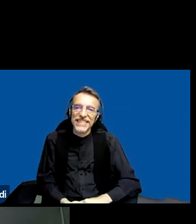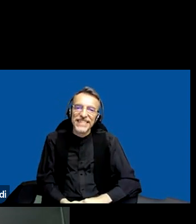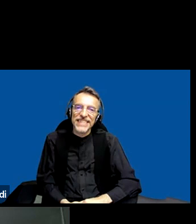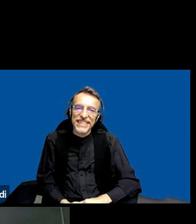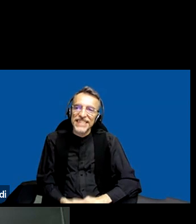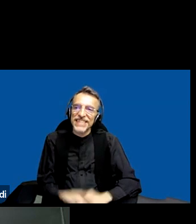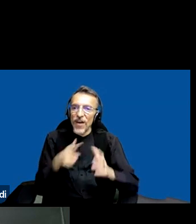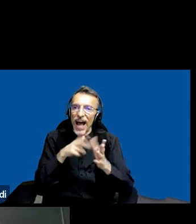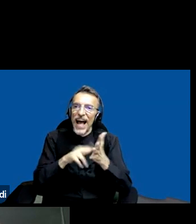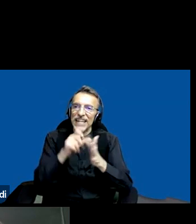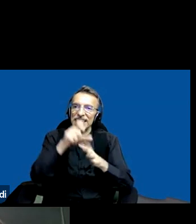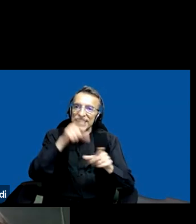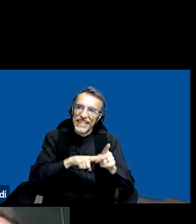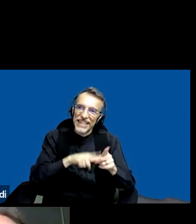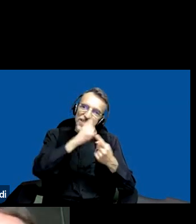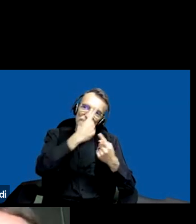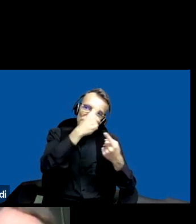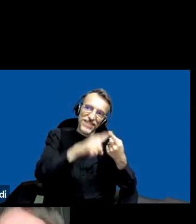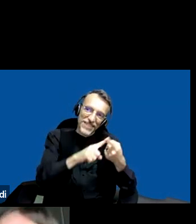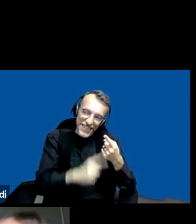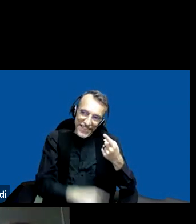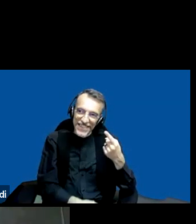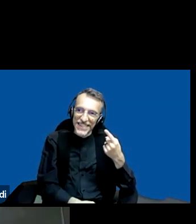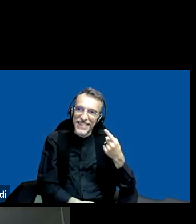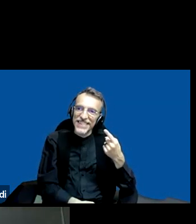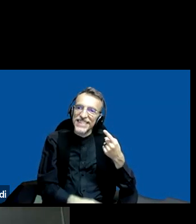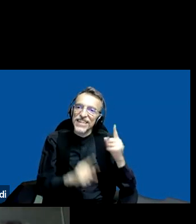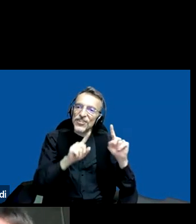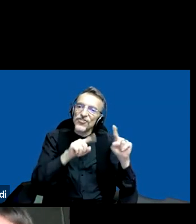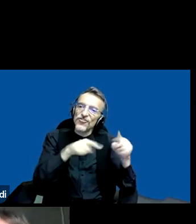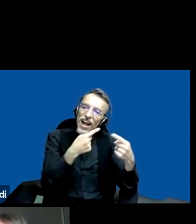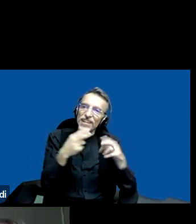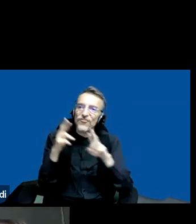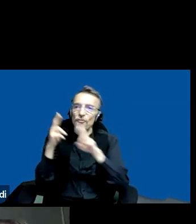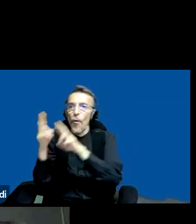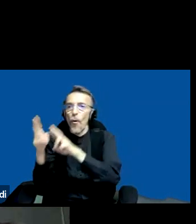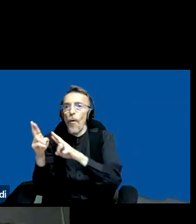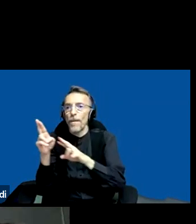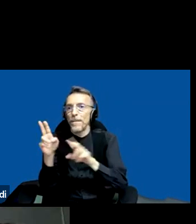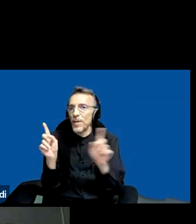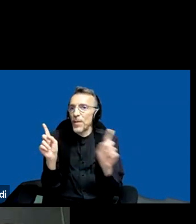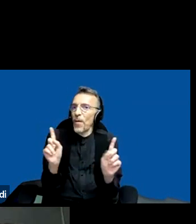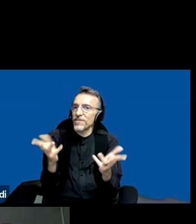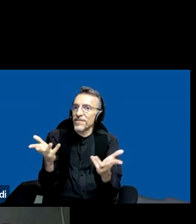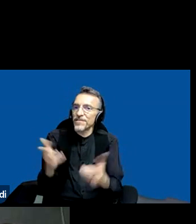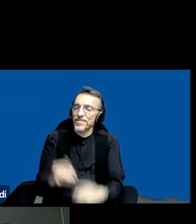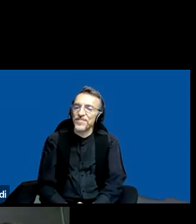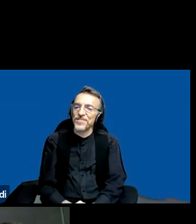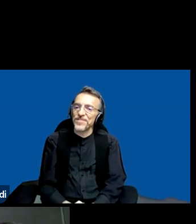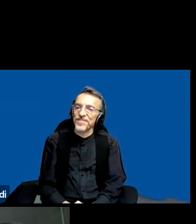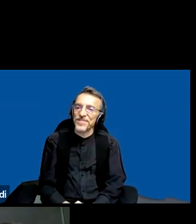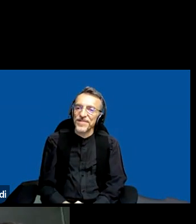go to Andy first. Hope or a challenge for the rest of the series?